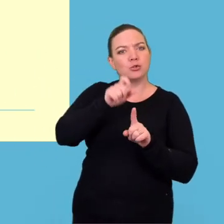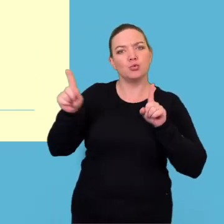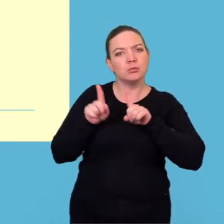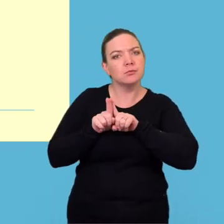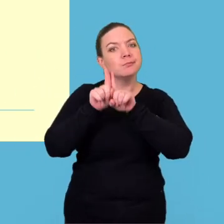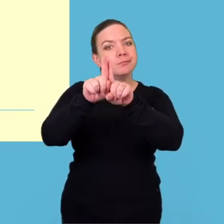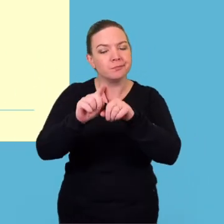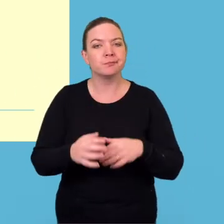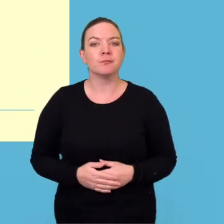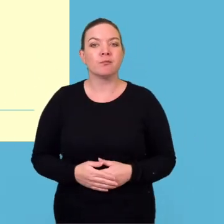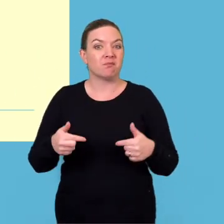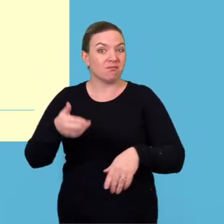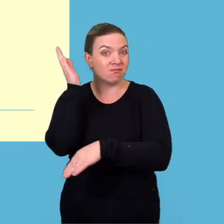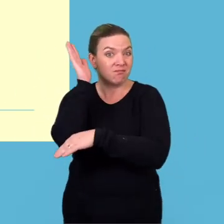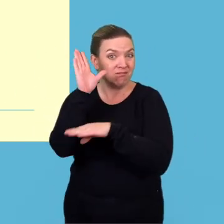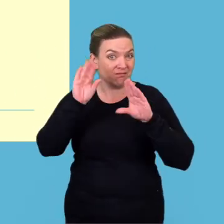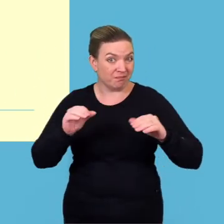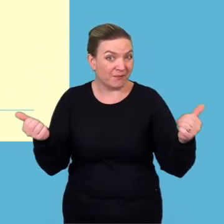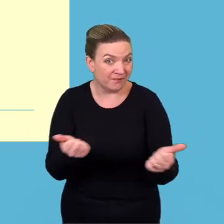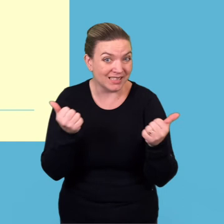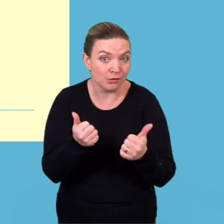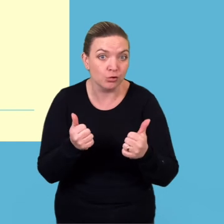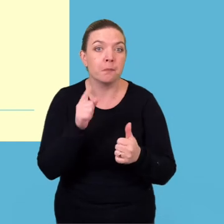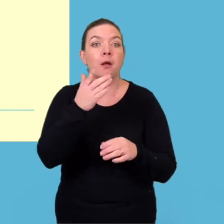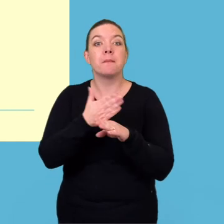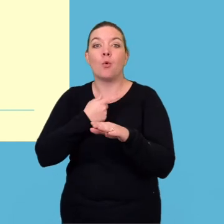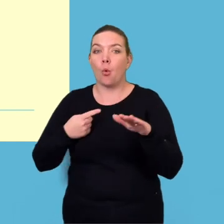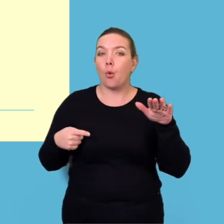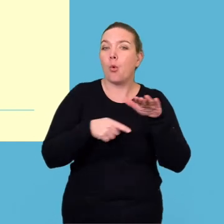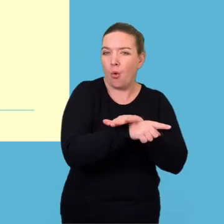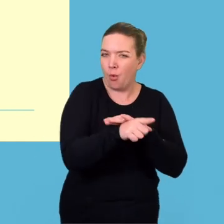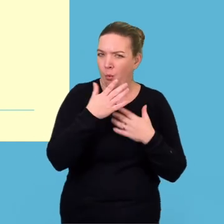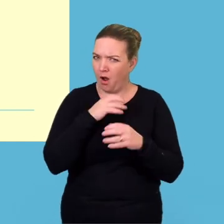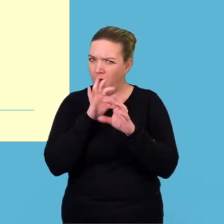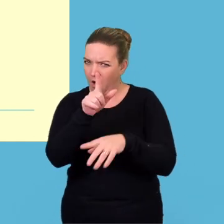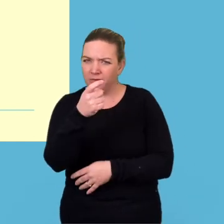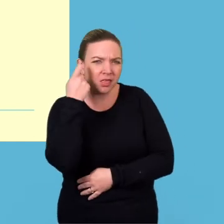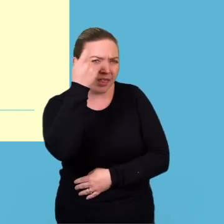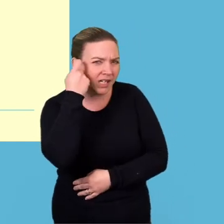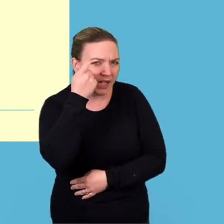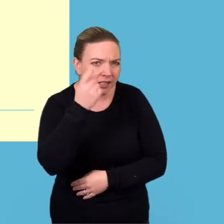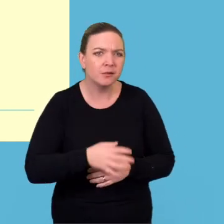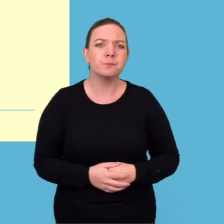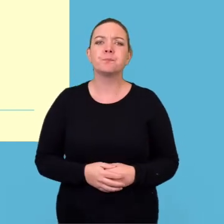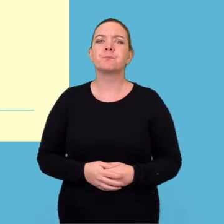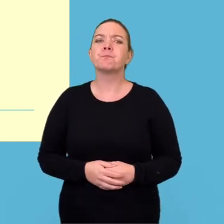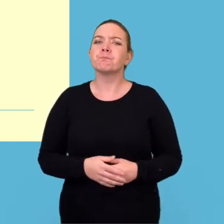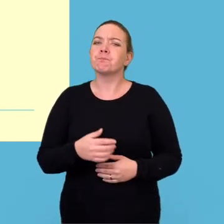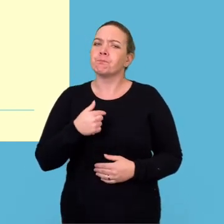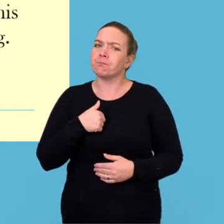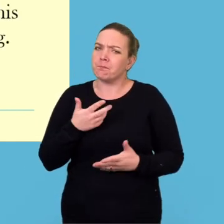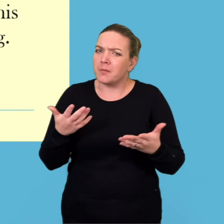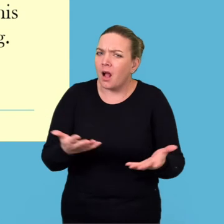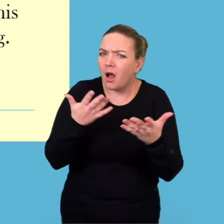course. So that's the end of this presentation. But before I go, I want to leave you with some more things to think about on your